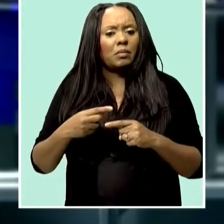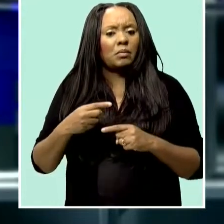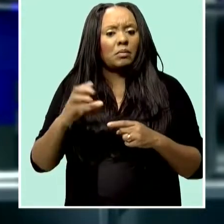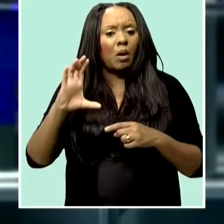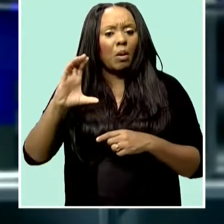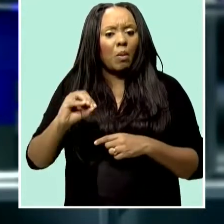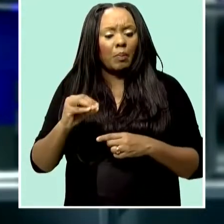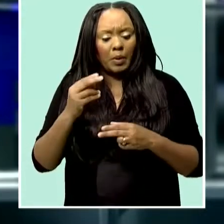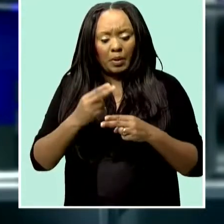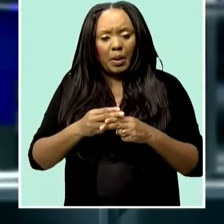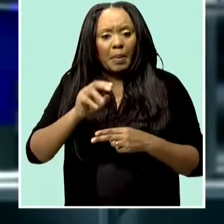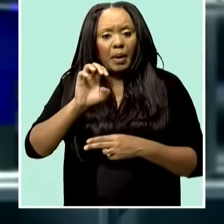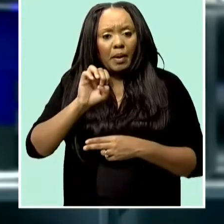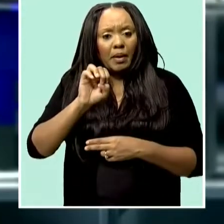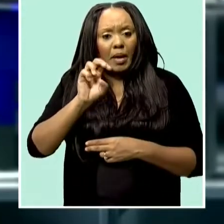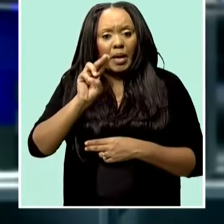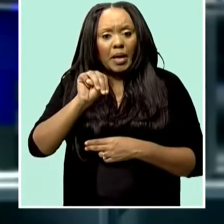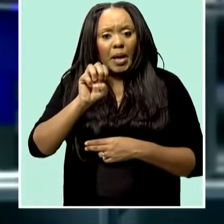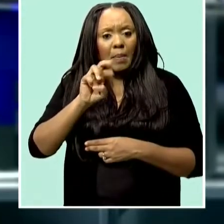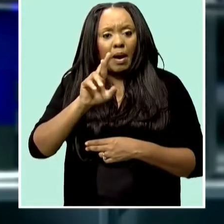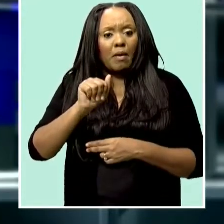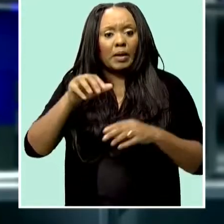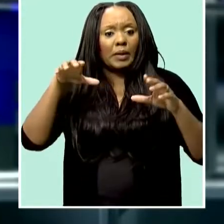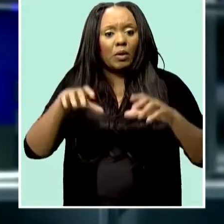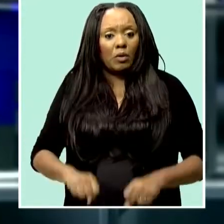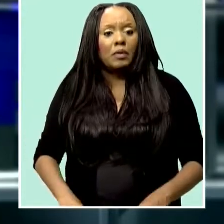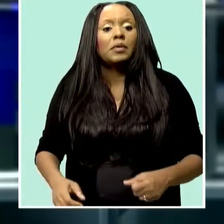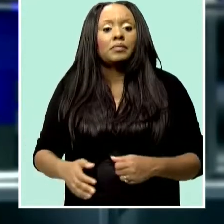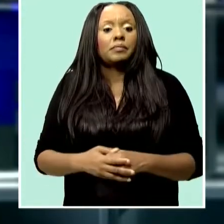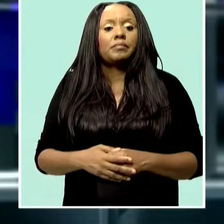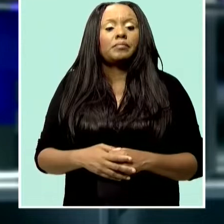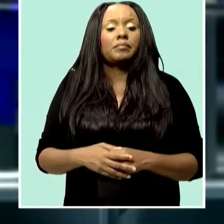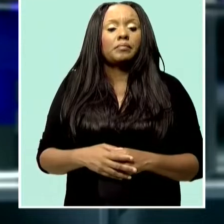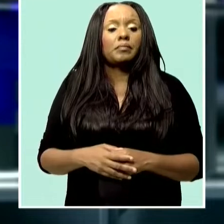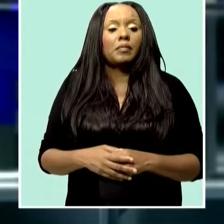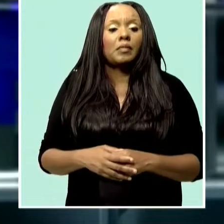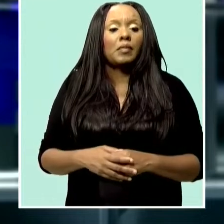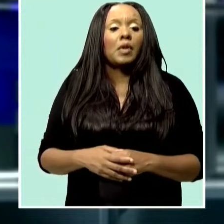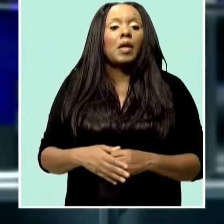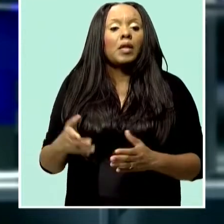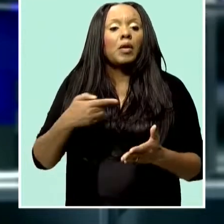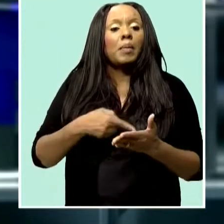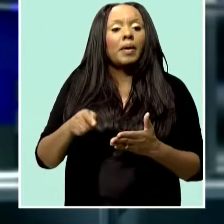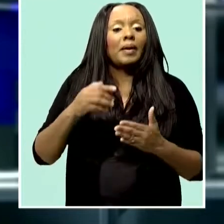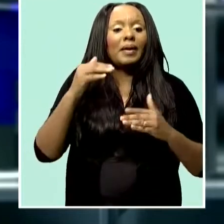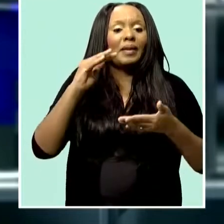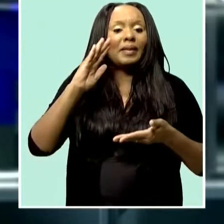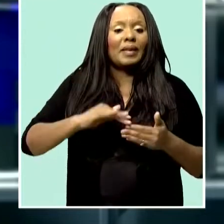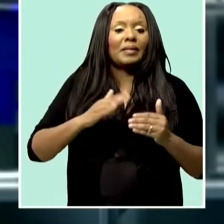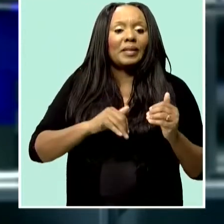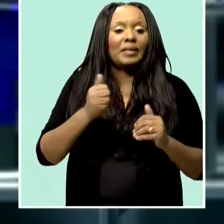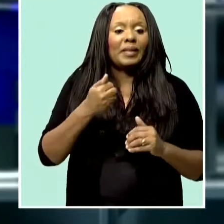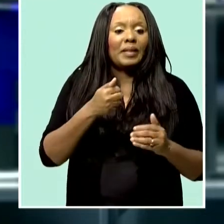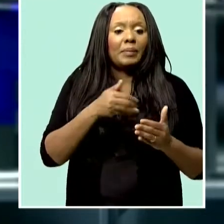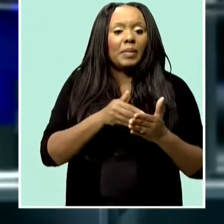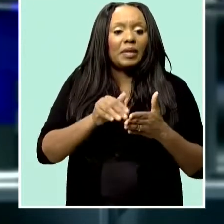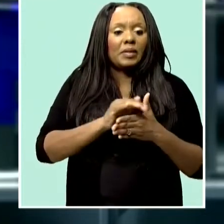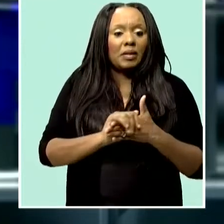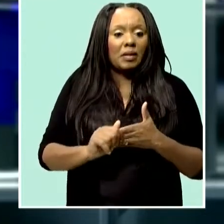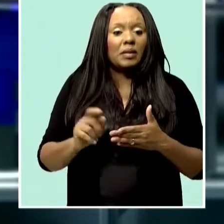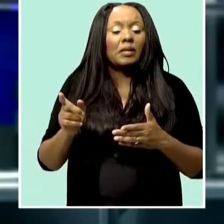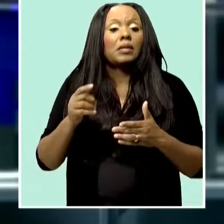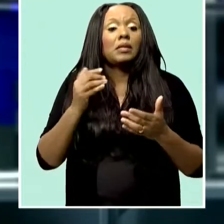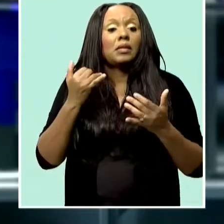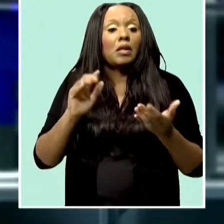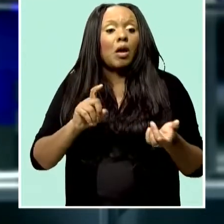takeover of the company, annual dividend payments moved from the prior average of less than $10 million per year to an average of near $48 million